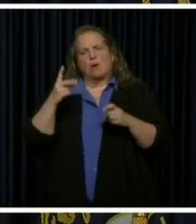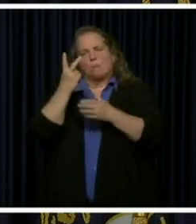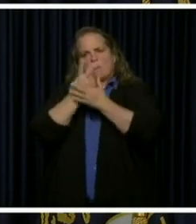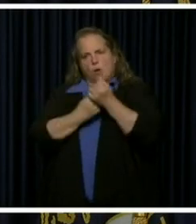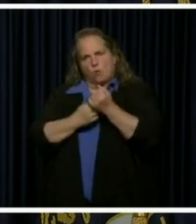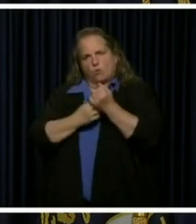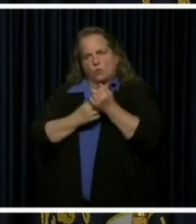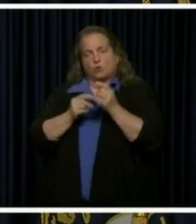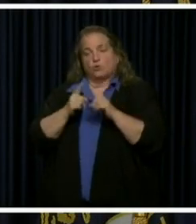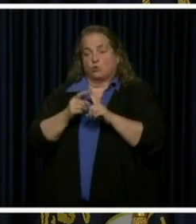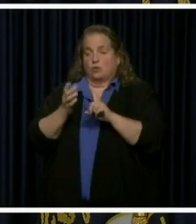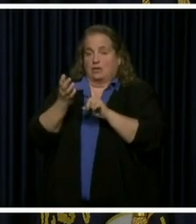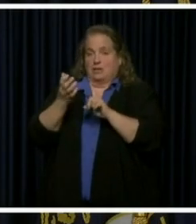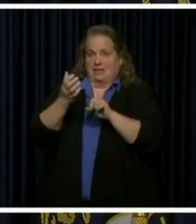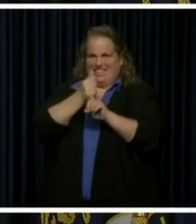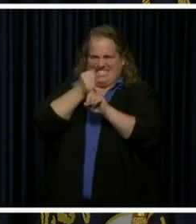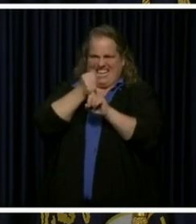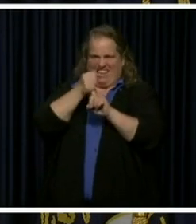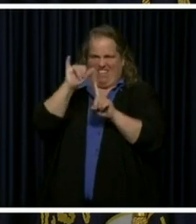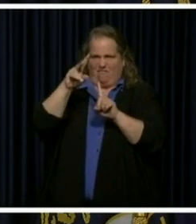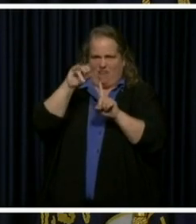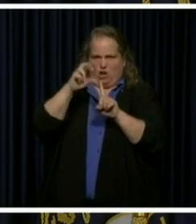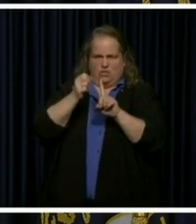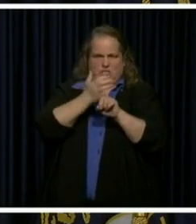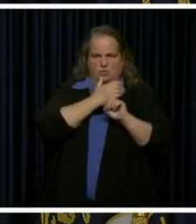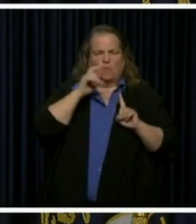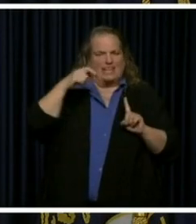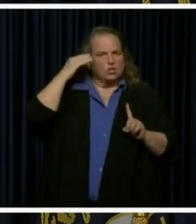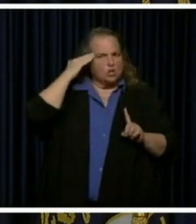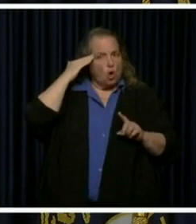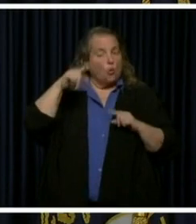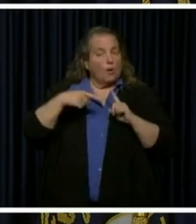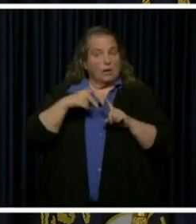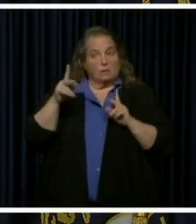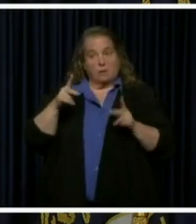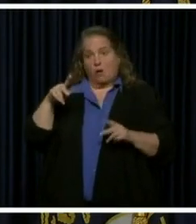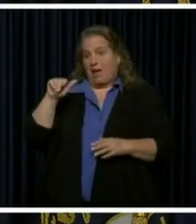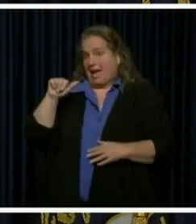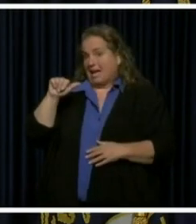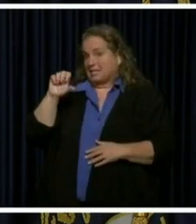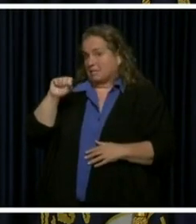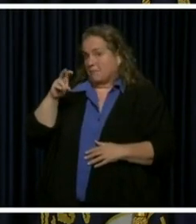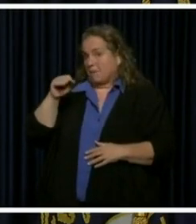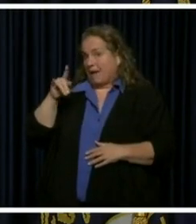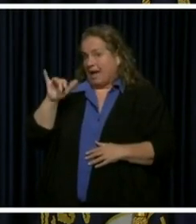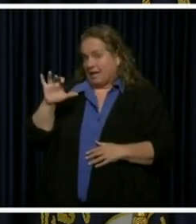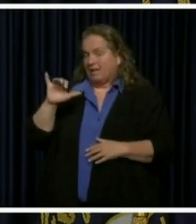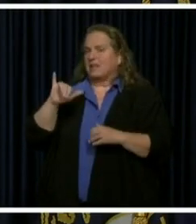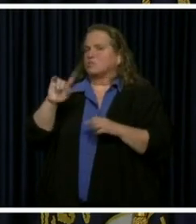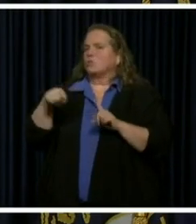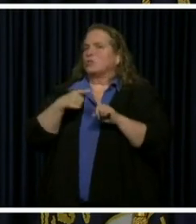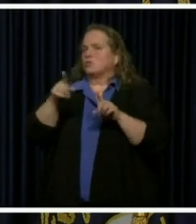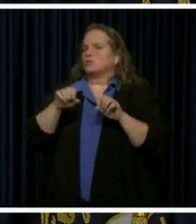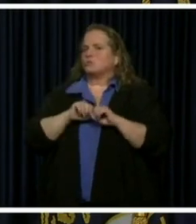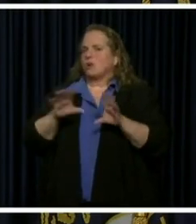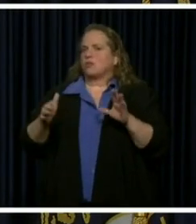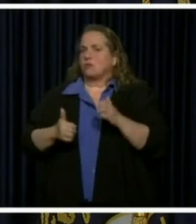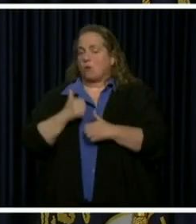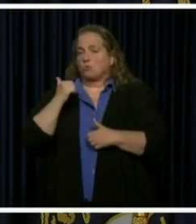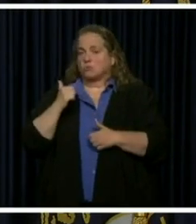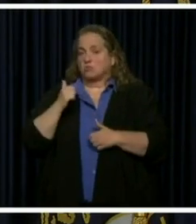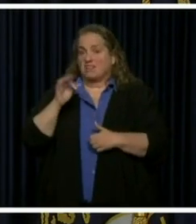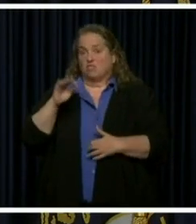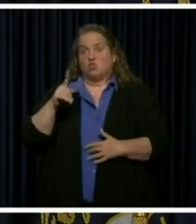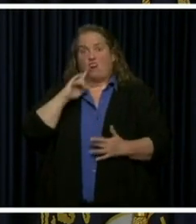to contain the virus because we're going to need to know when people are asymptomatic because that's when you spread it the most. If you're symptomatic, hopefully you're staying in your